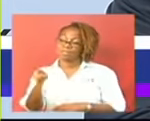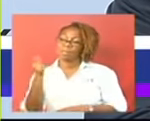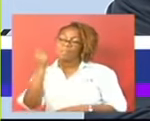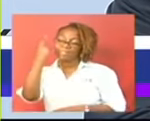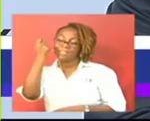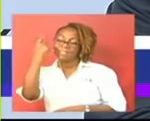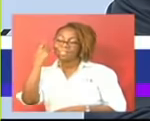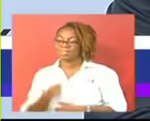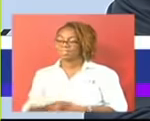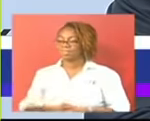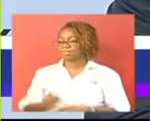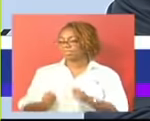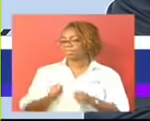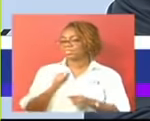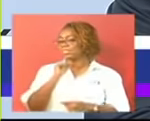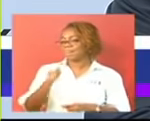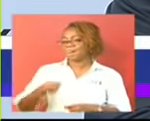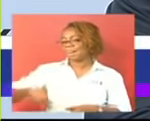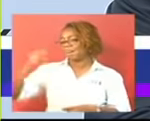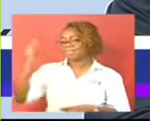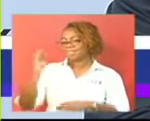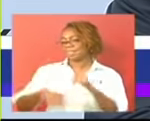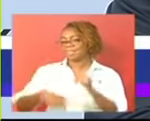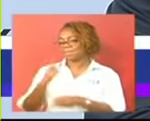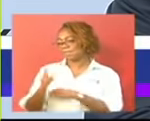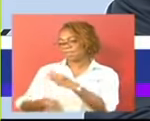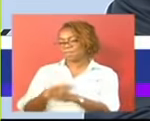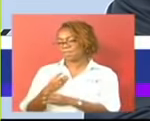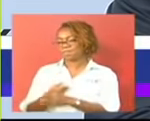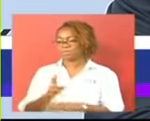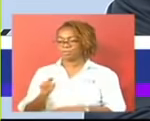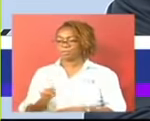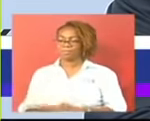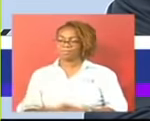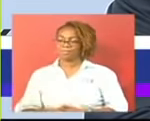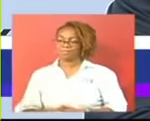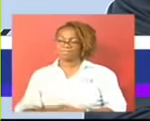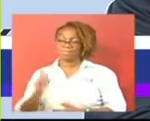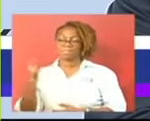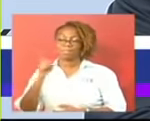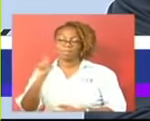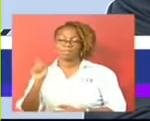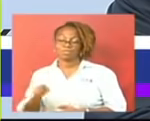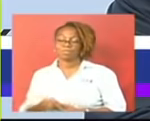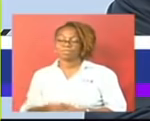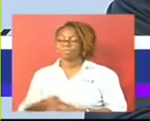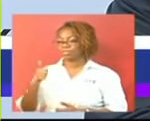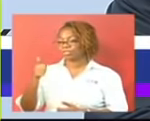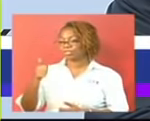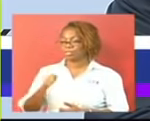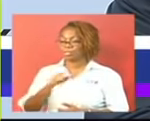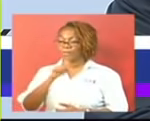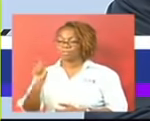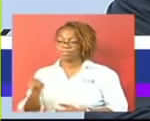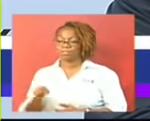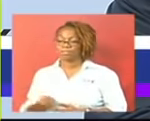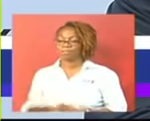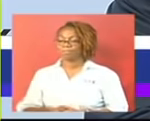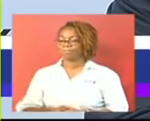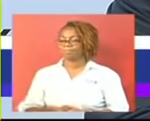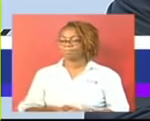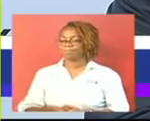what comparison you can and cannot make. Now, the second question, again, a good question, because it helps us to make a link to what we think